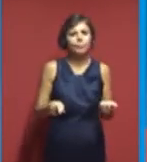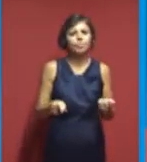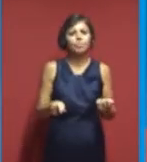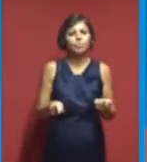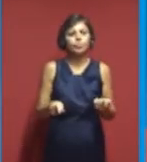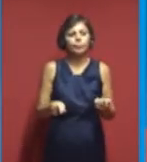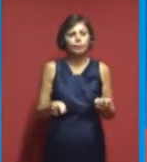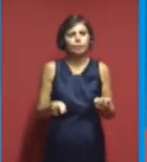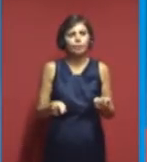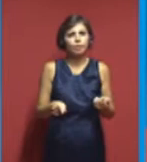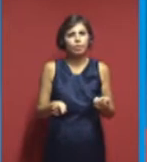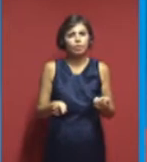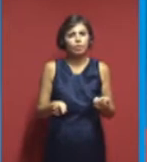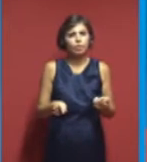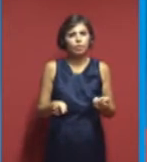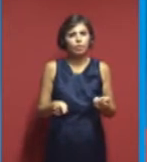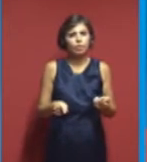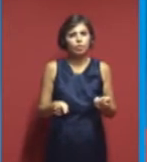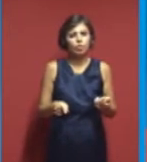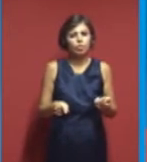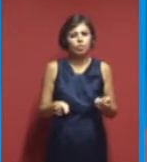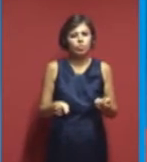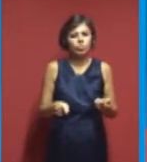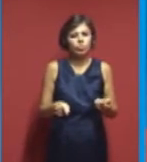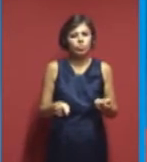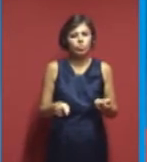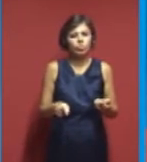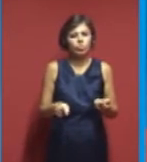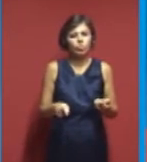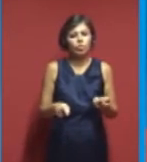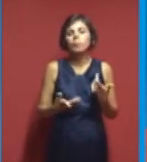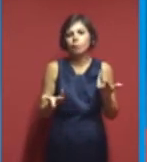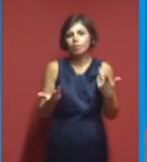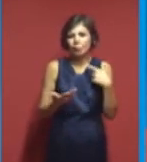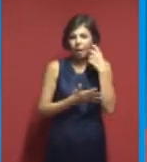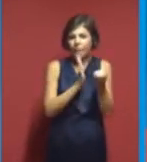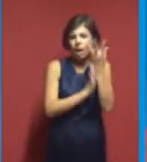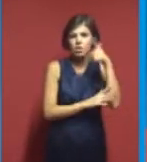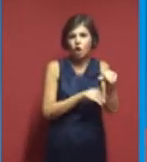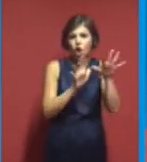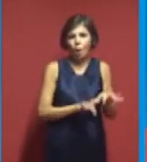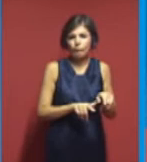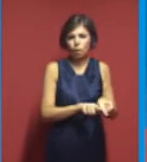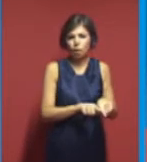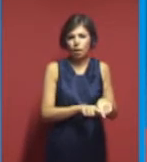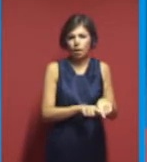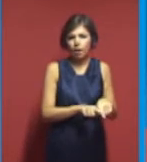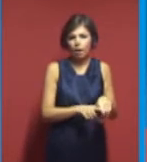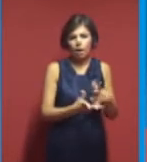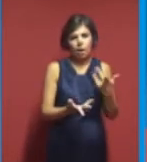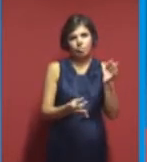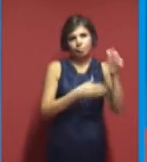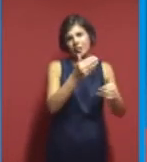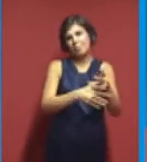further. This is the most unpolite slide, maybe, of my presentation. I'm sorry about the guys of Olivetti. I will replace it from